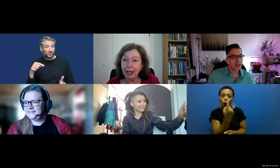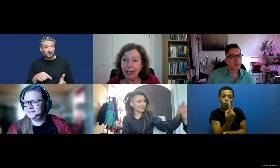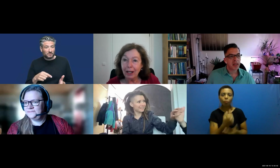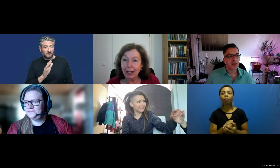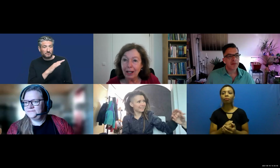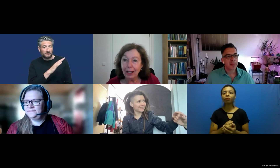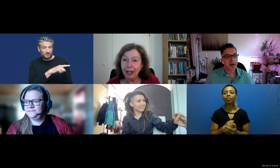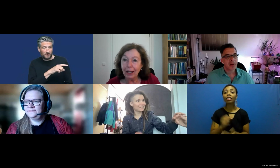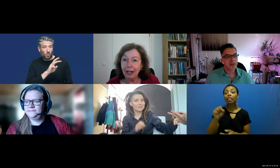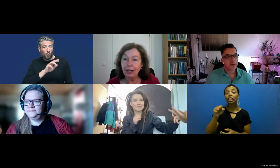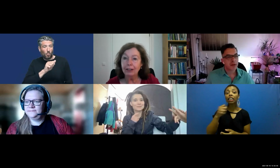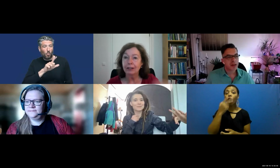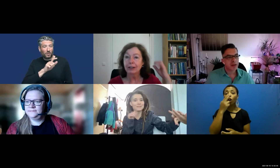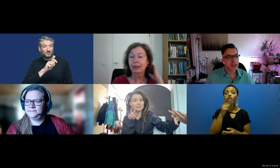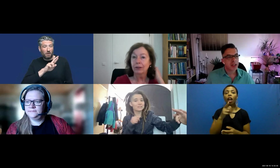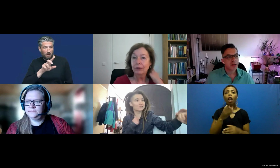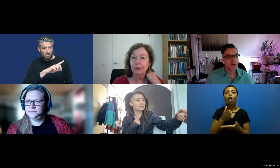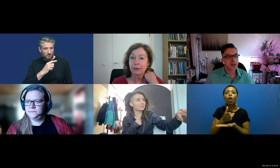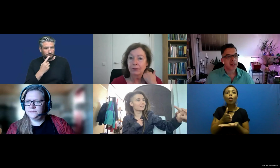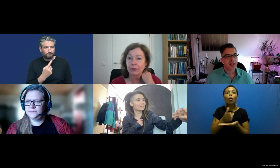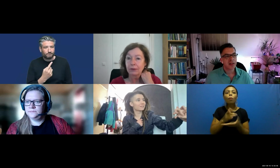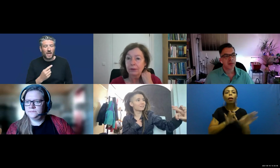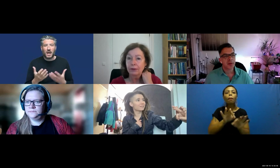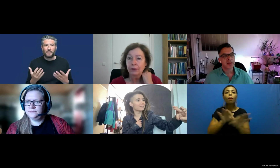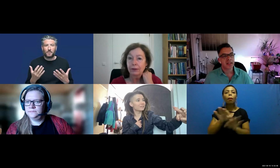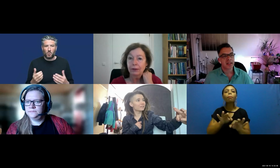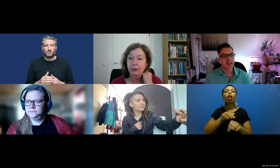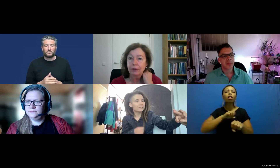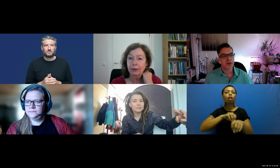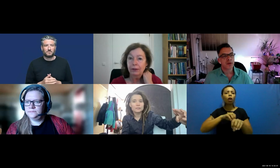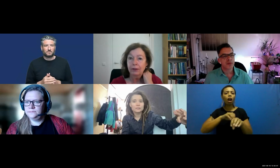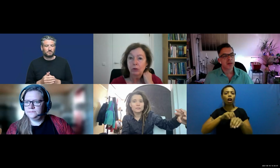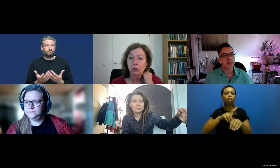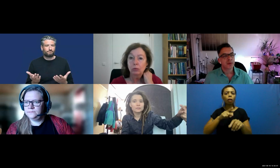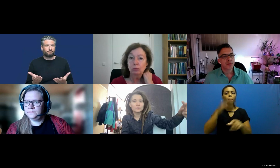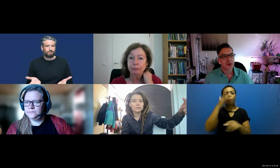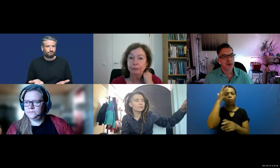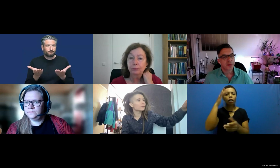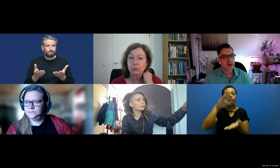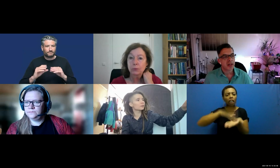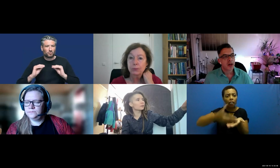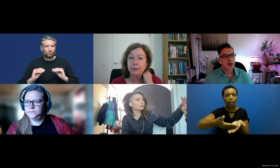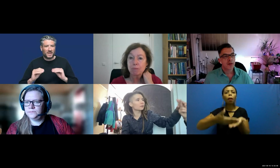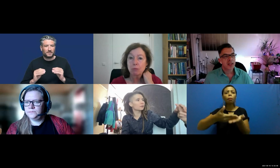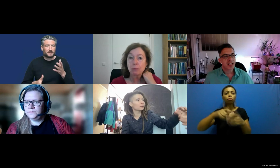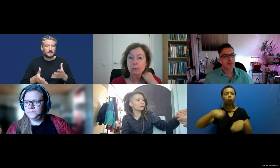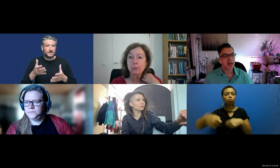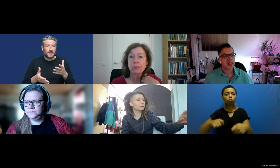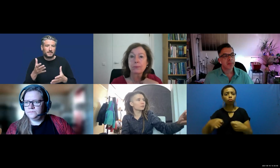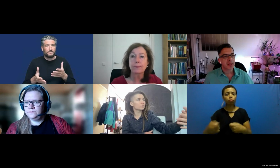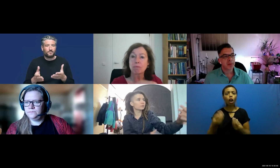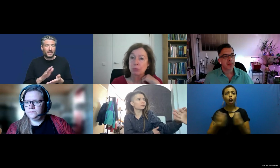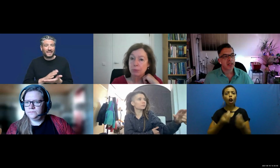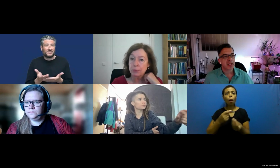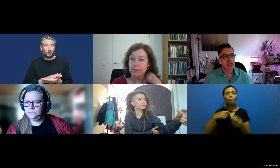We are in the middle of preparing further education for sign interpreters that they can improve interpreting for